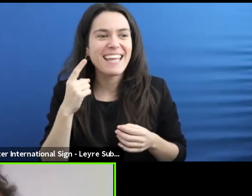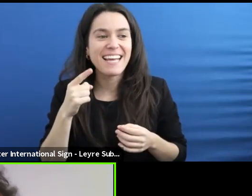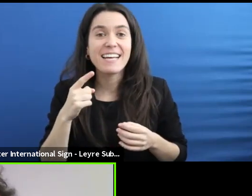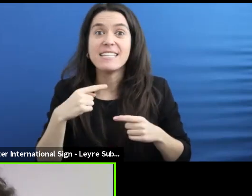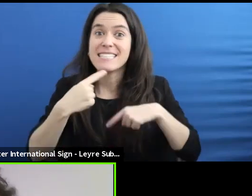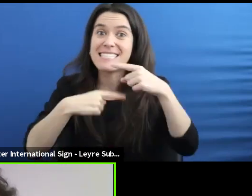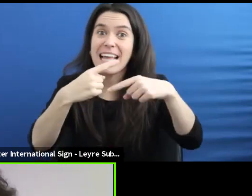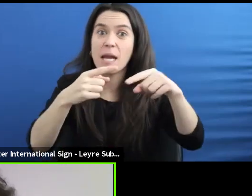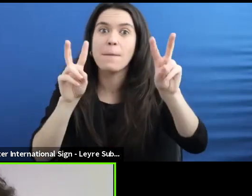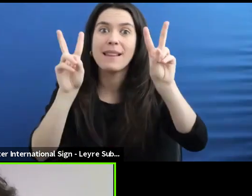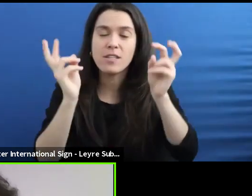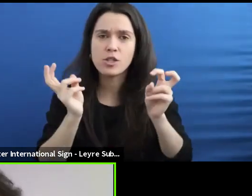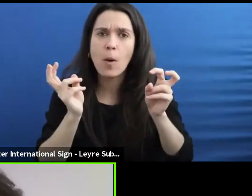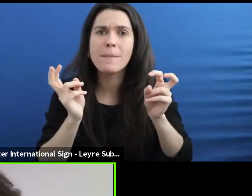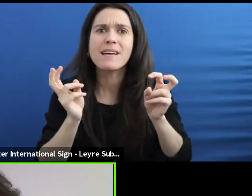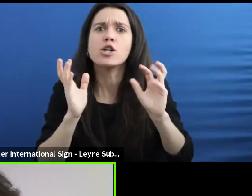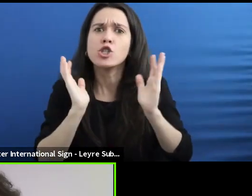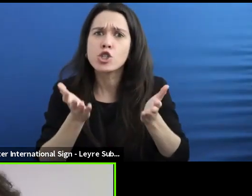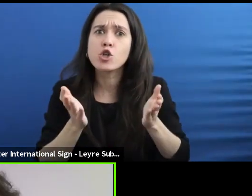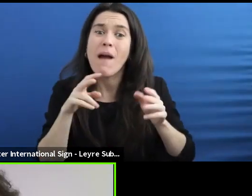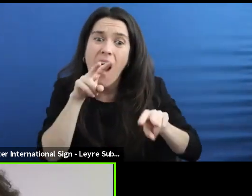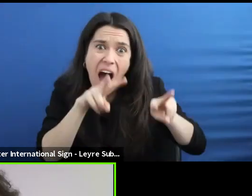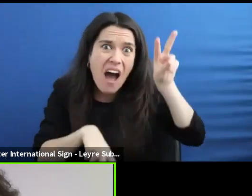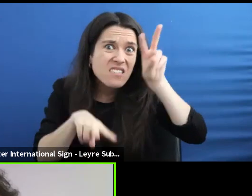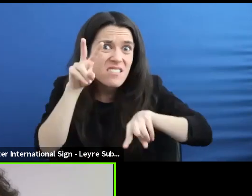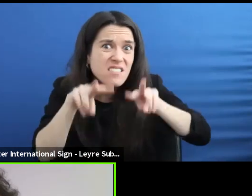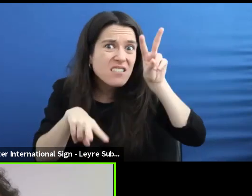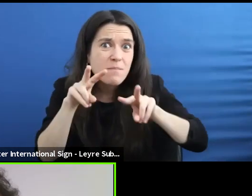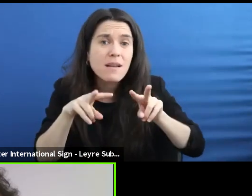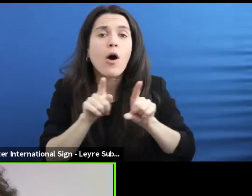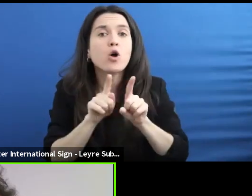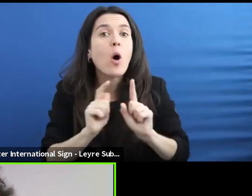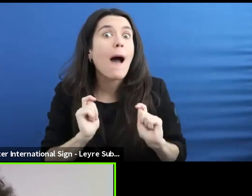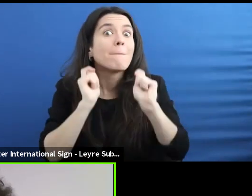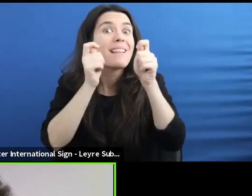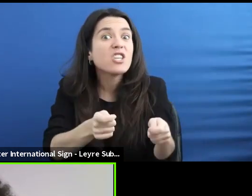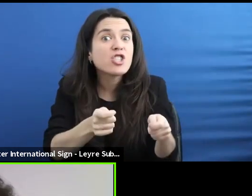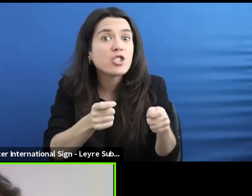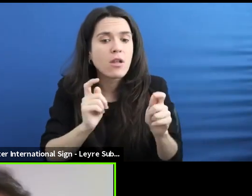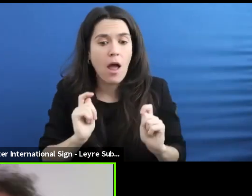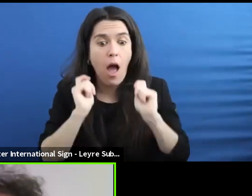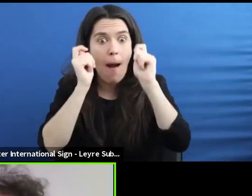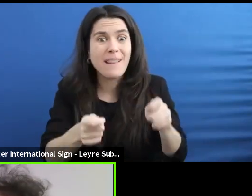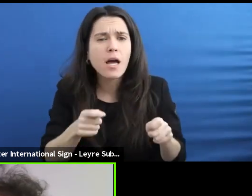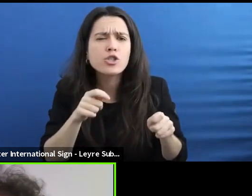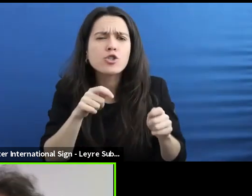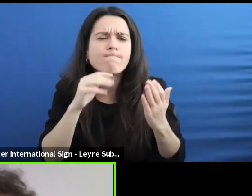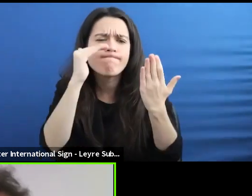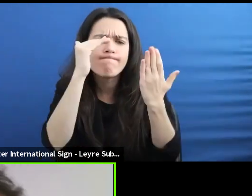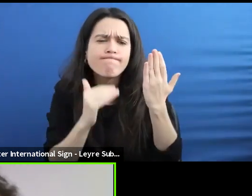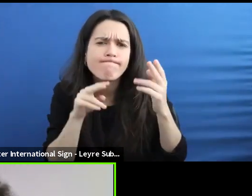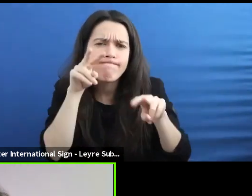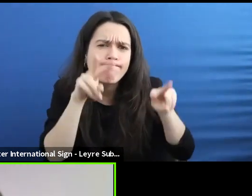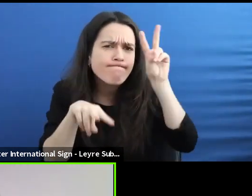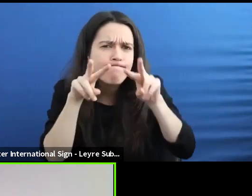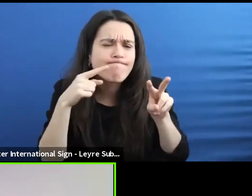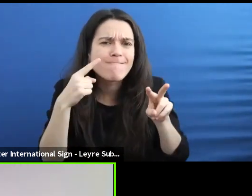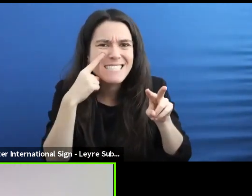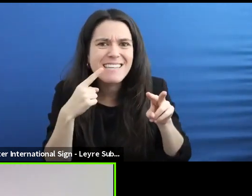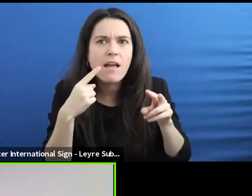be a part of the assessment of applications. And I think that just as there was a strand in the past for mobility,